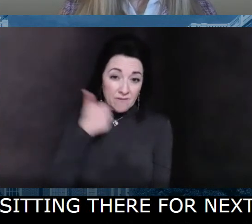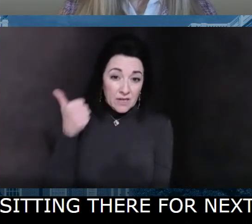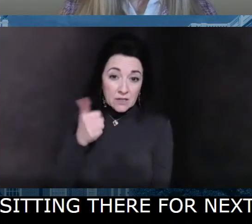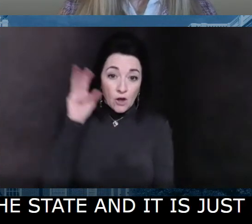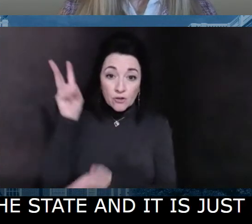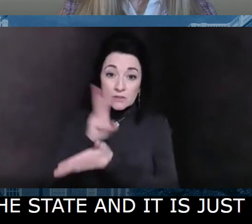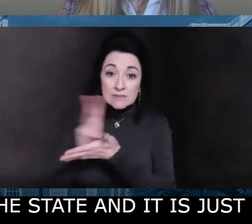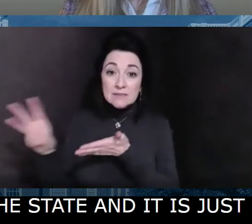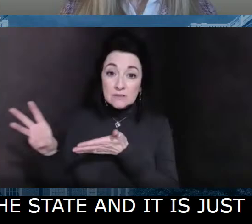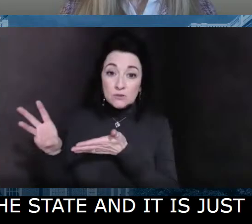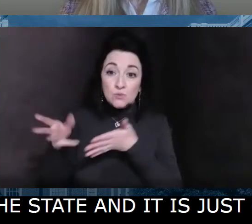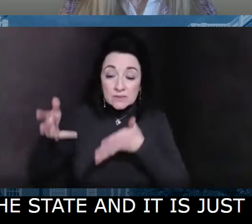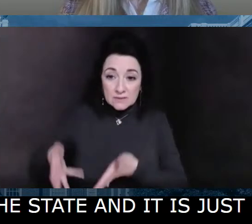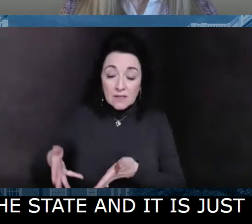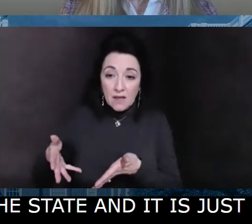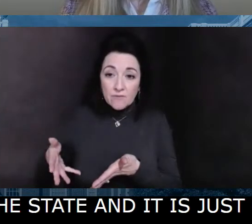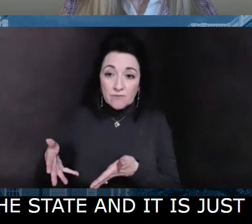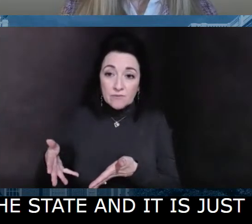going to be,